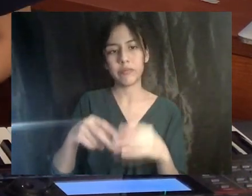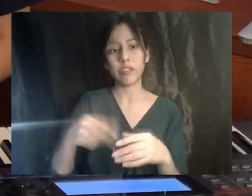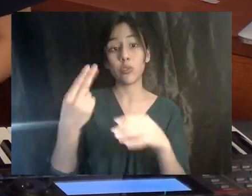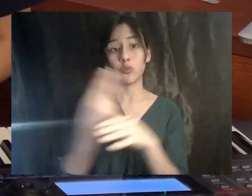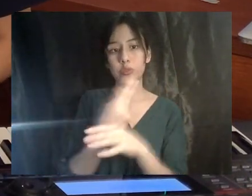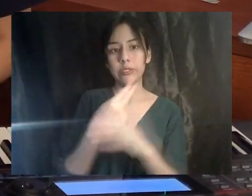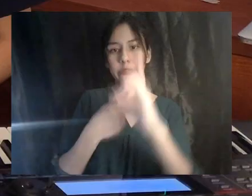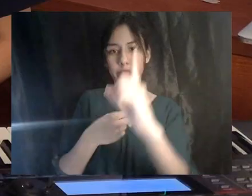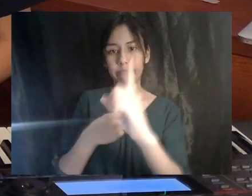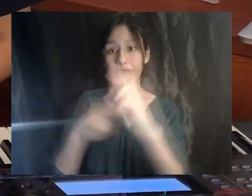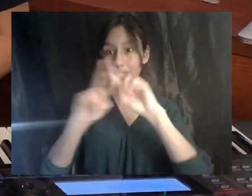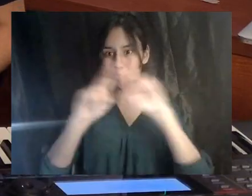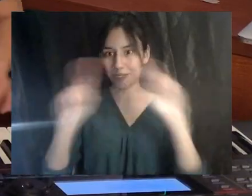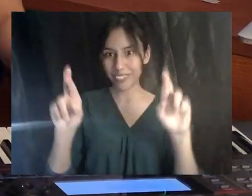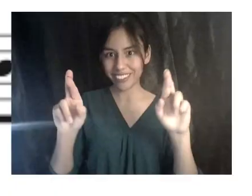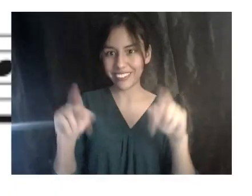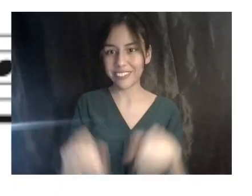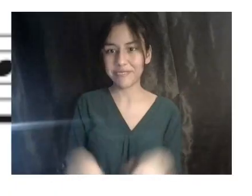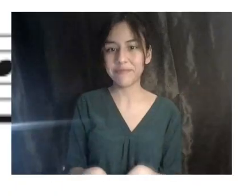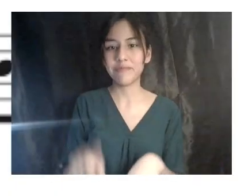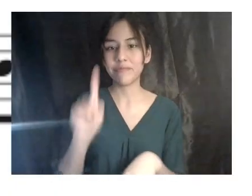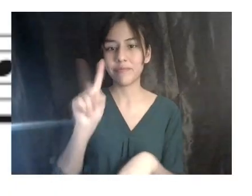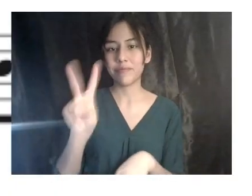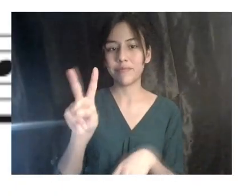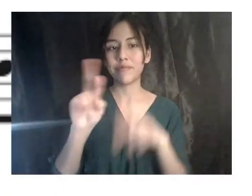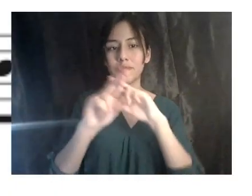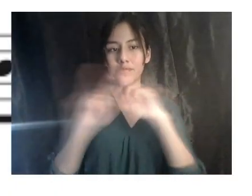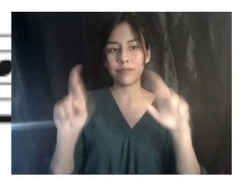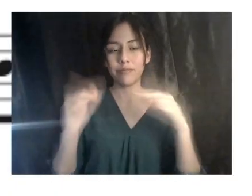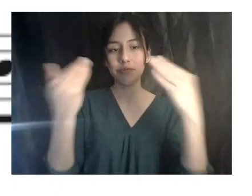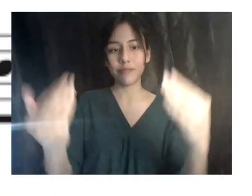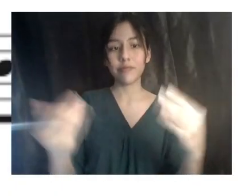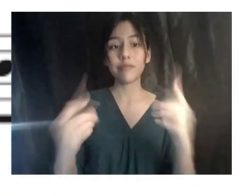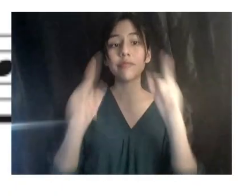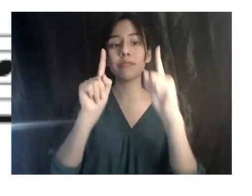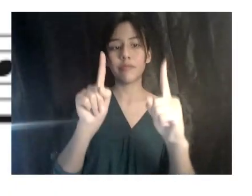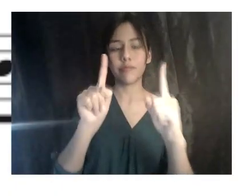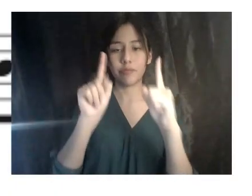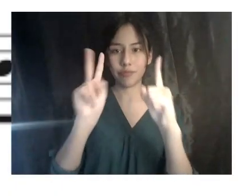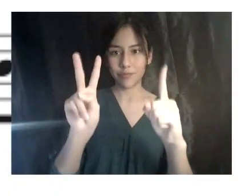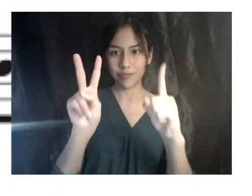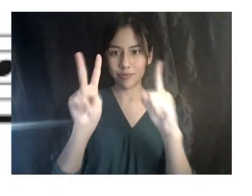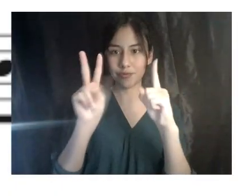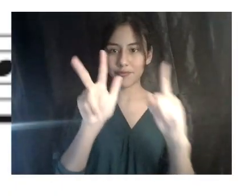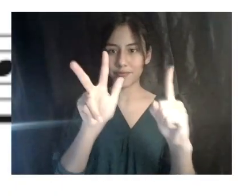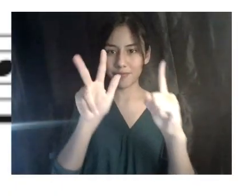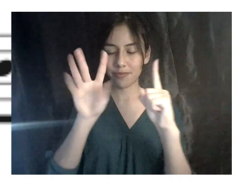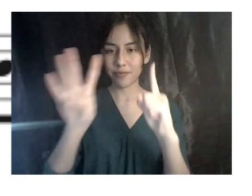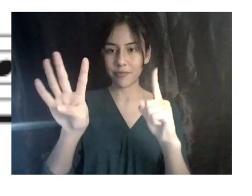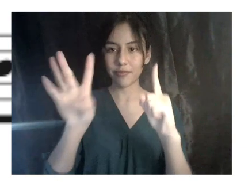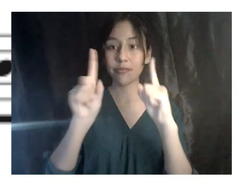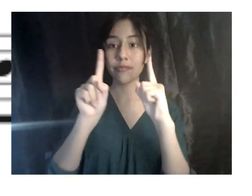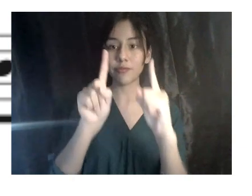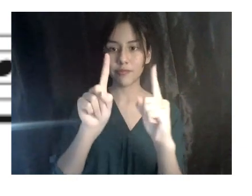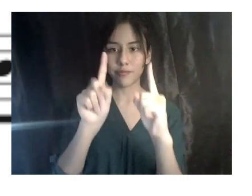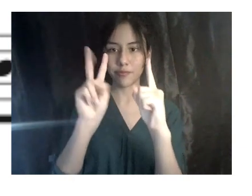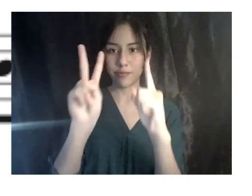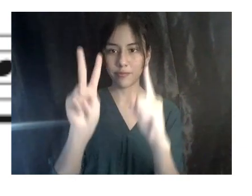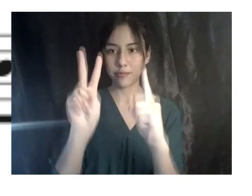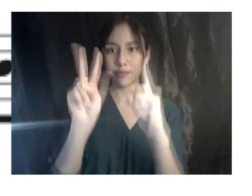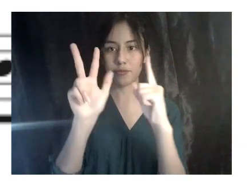notes. Are you ready? Here we go. 1, 2, ready, go. 1, 2, 3,